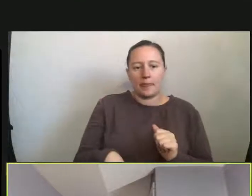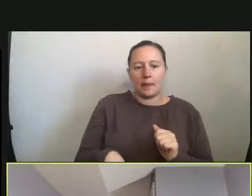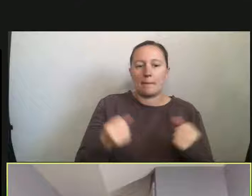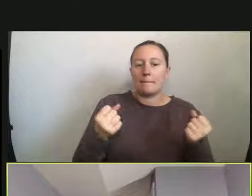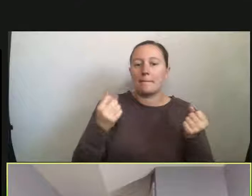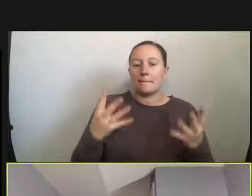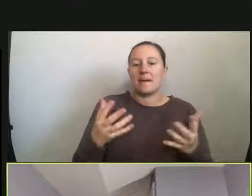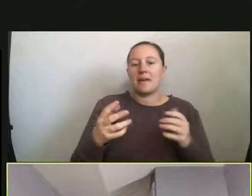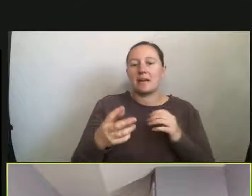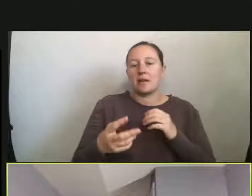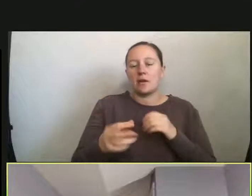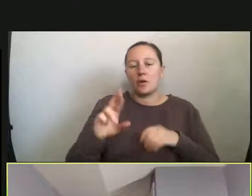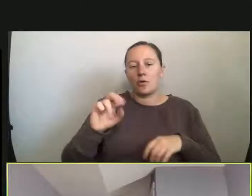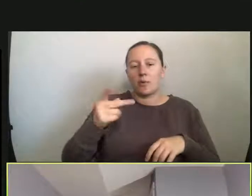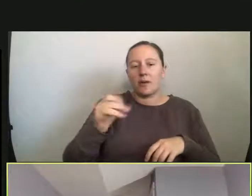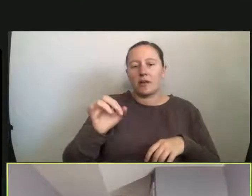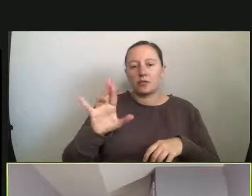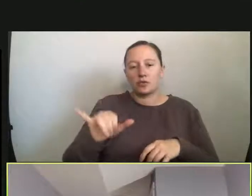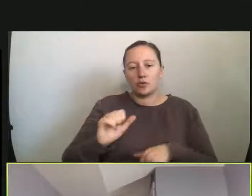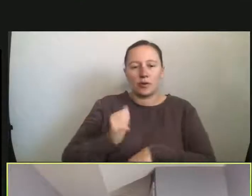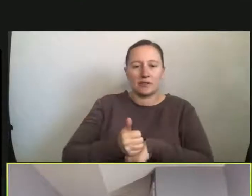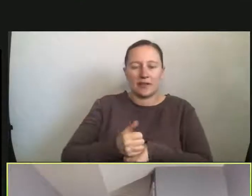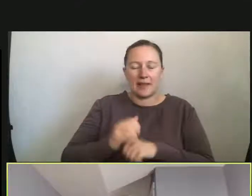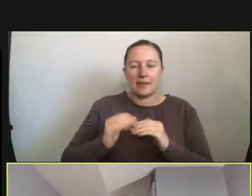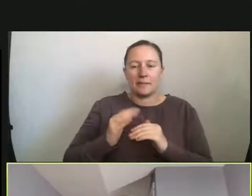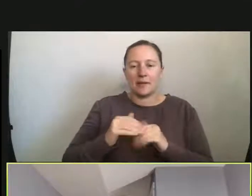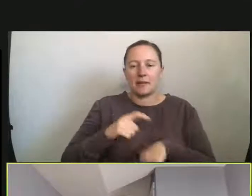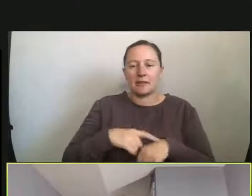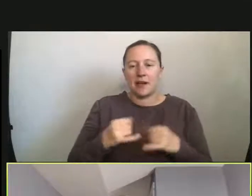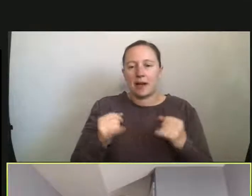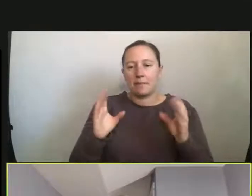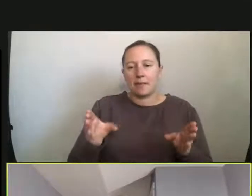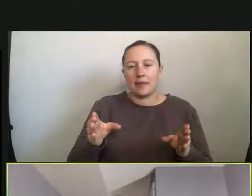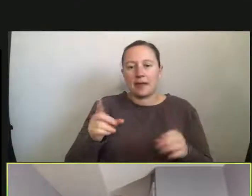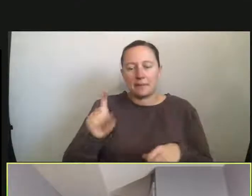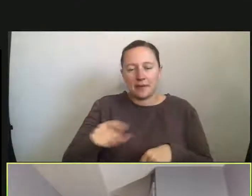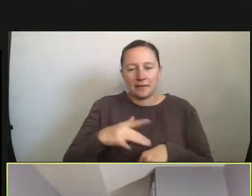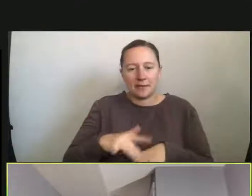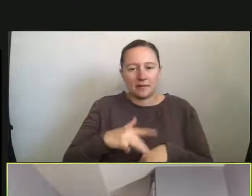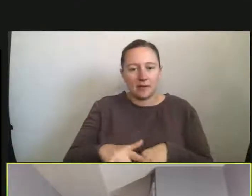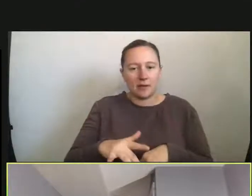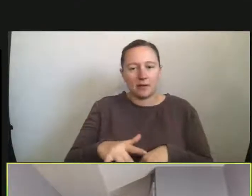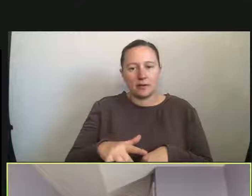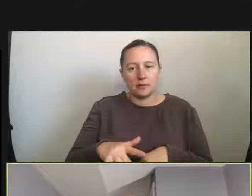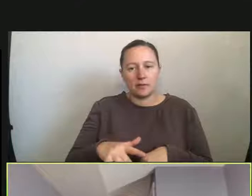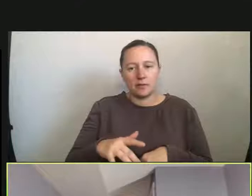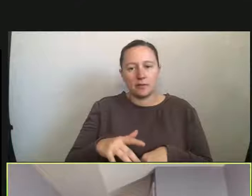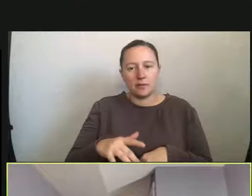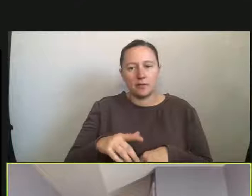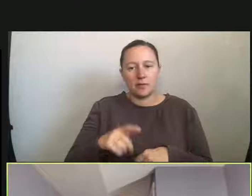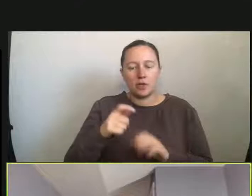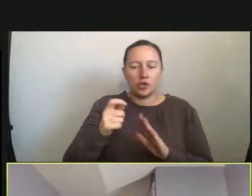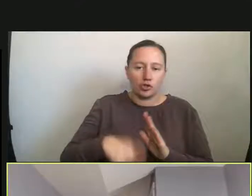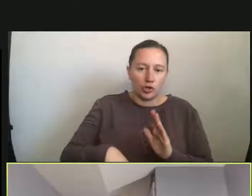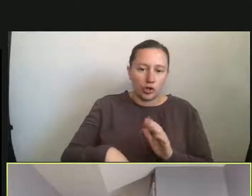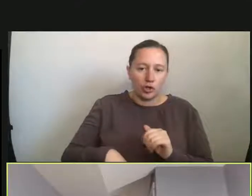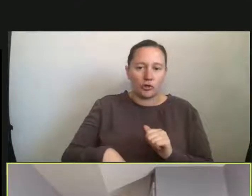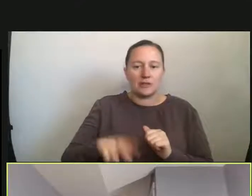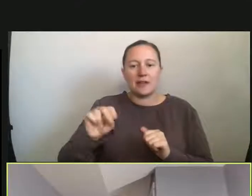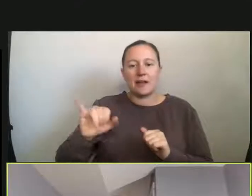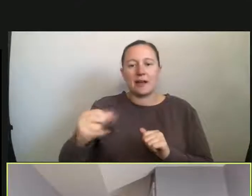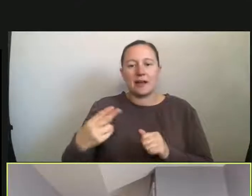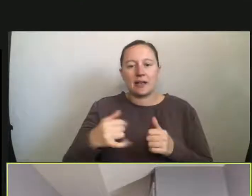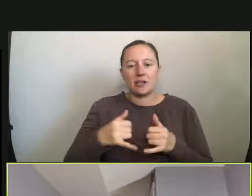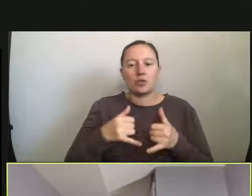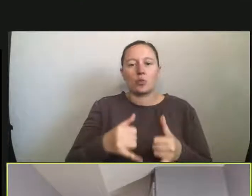many repositories set expectations for minimum timeframes that data will be shared for, as do journals. And NIH